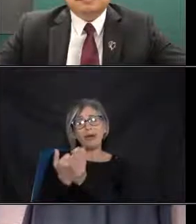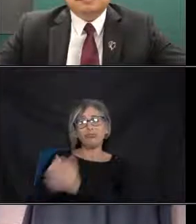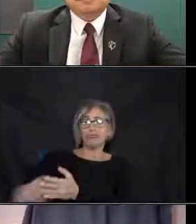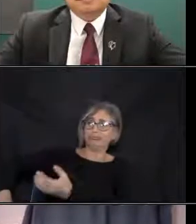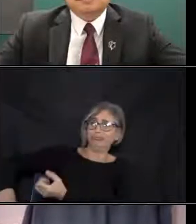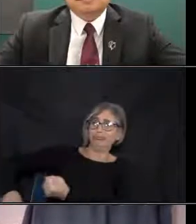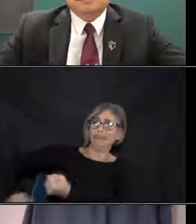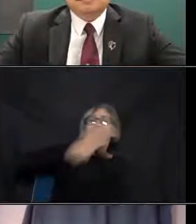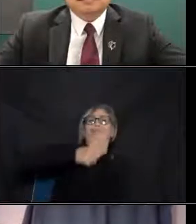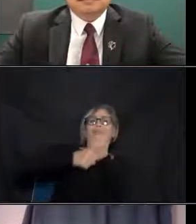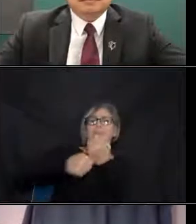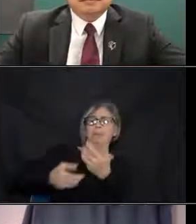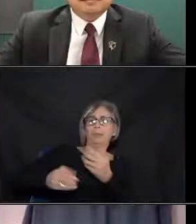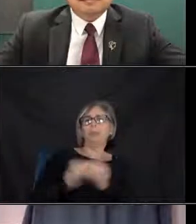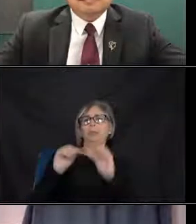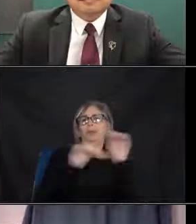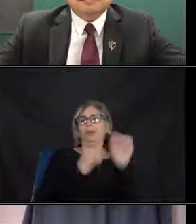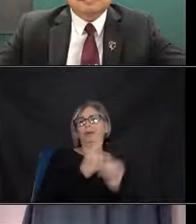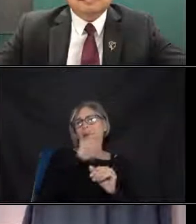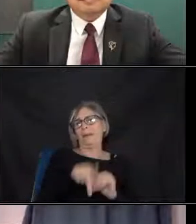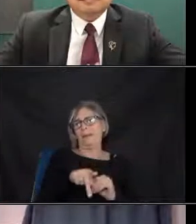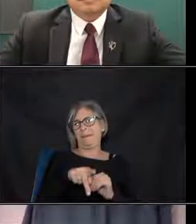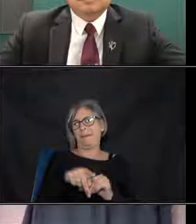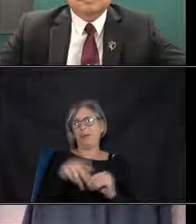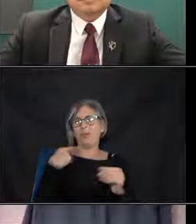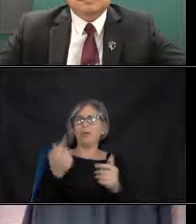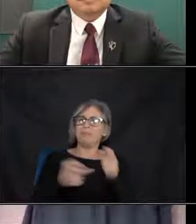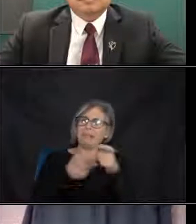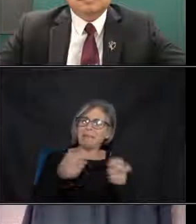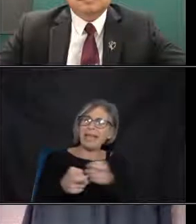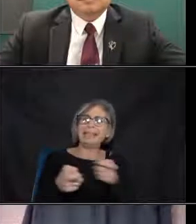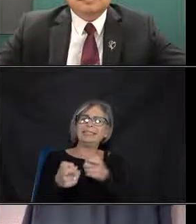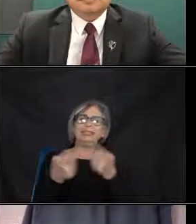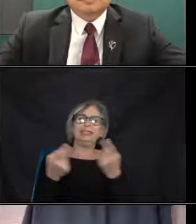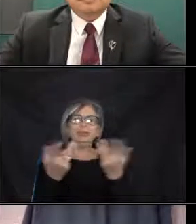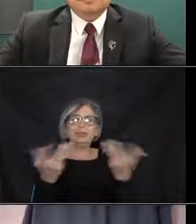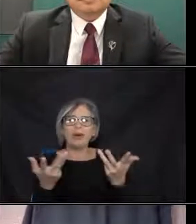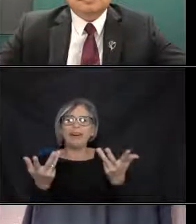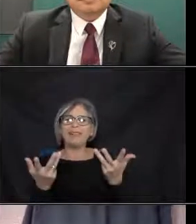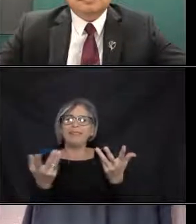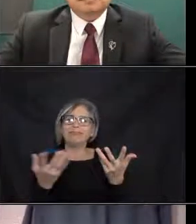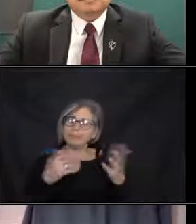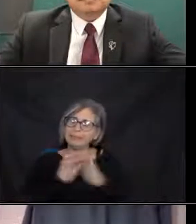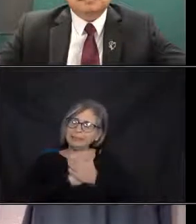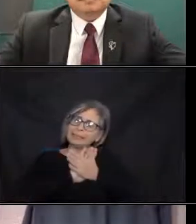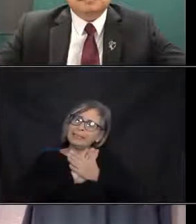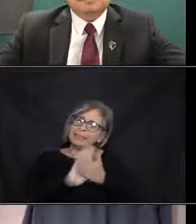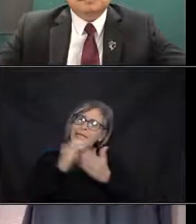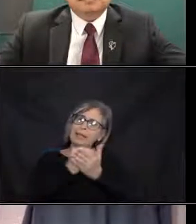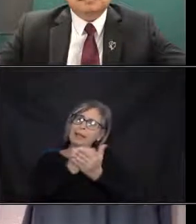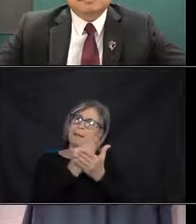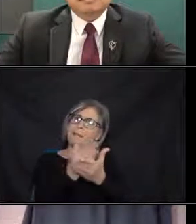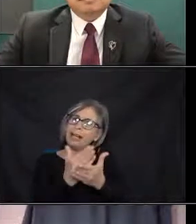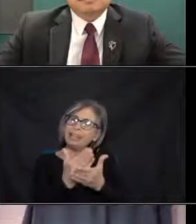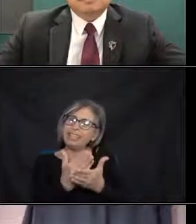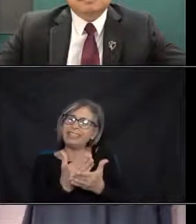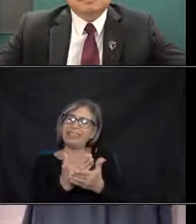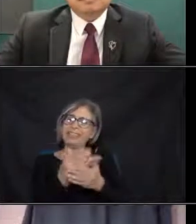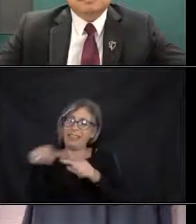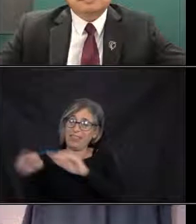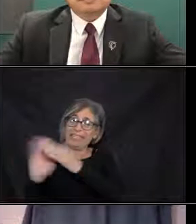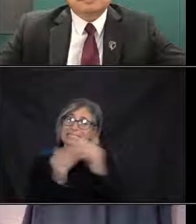pulled through and we still managed to, you know, come out with a clean budget and our city